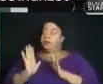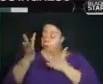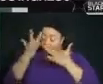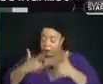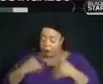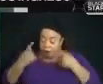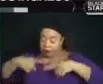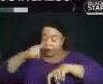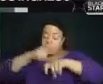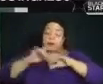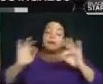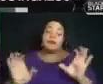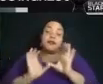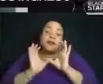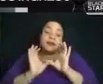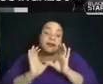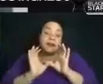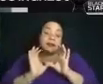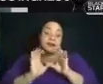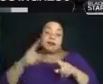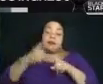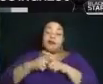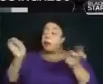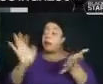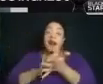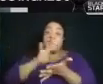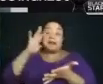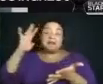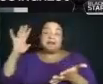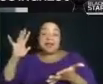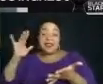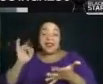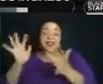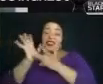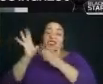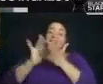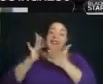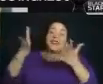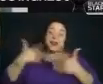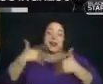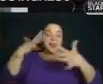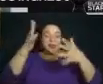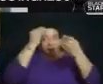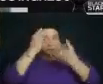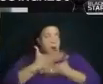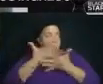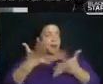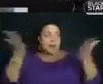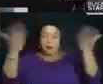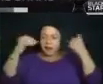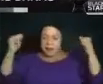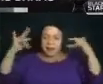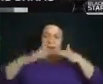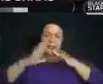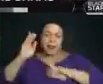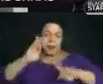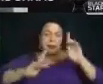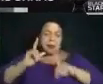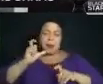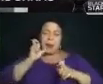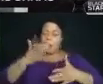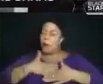must gather a remnant of people who are willing to cry in the public square. We